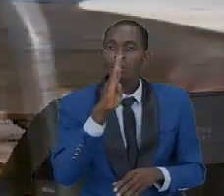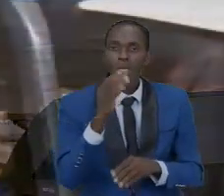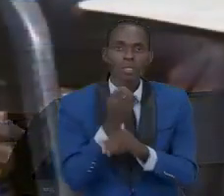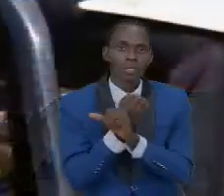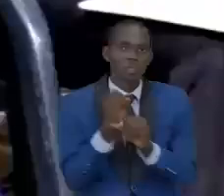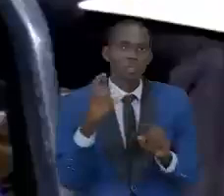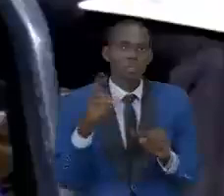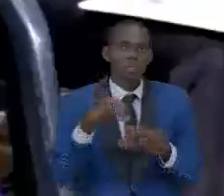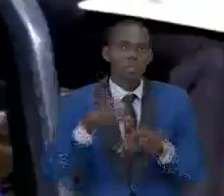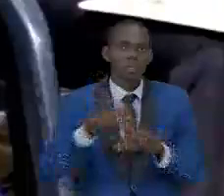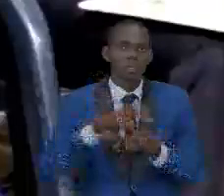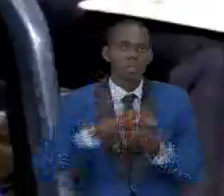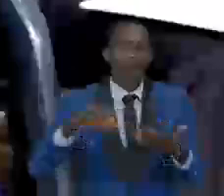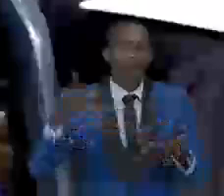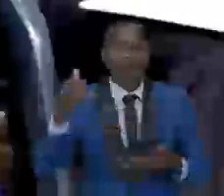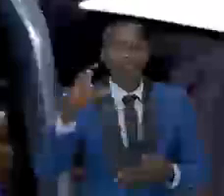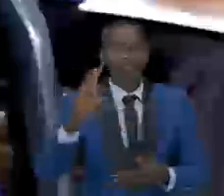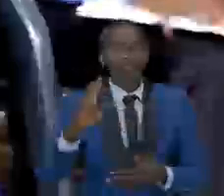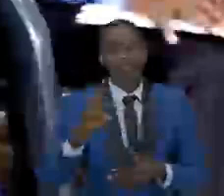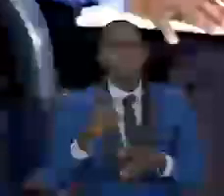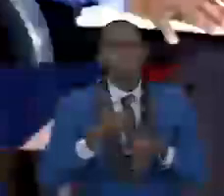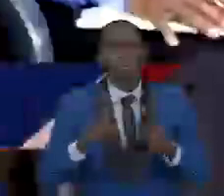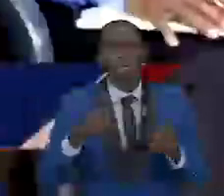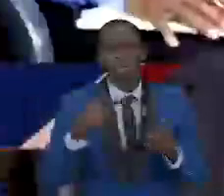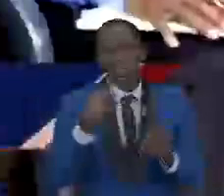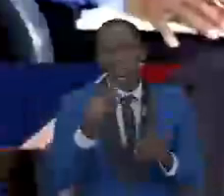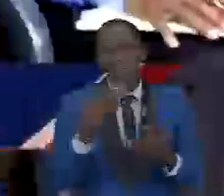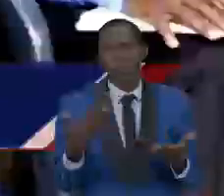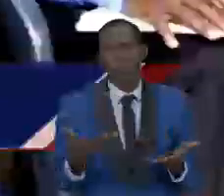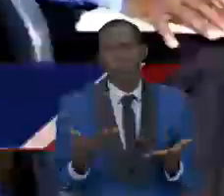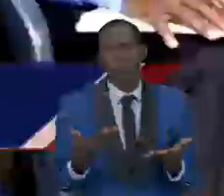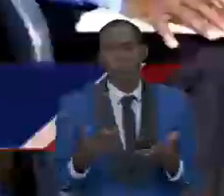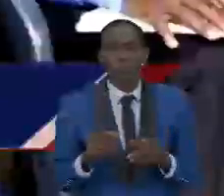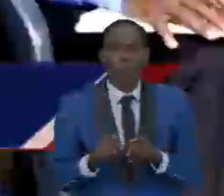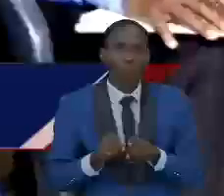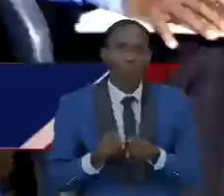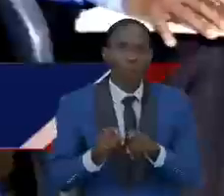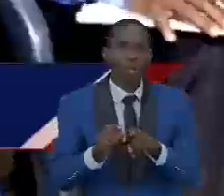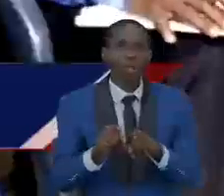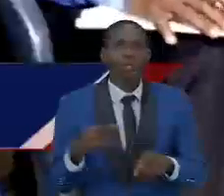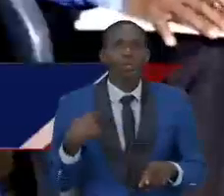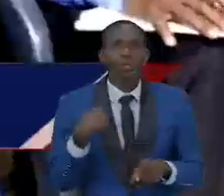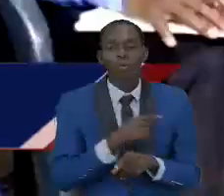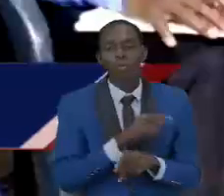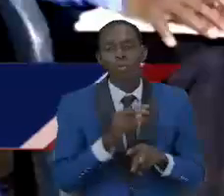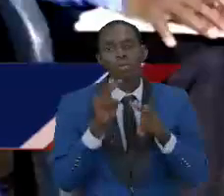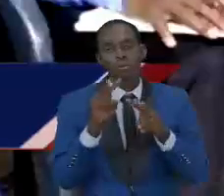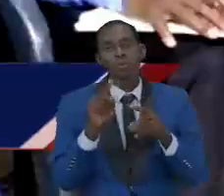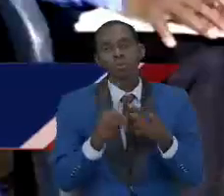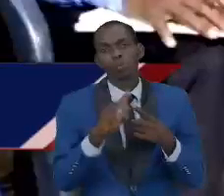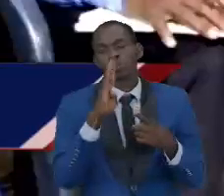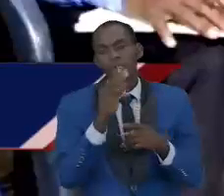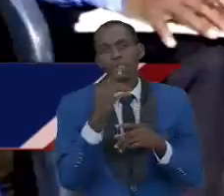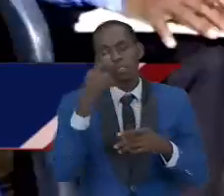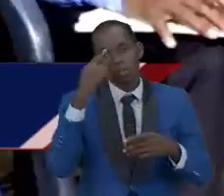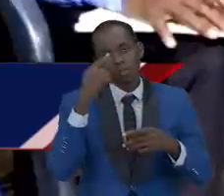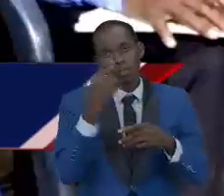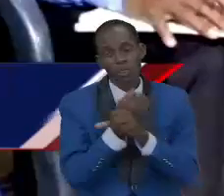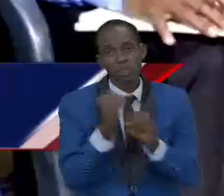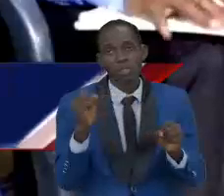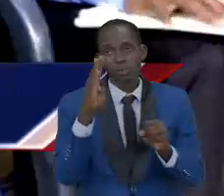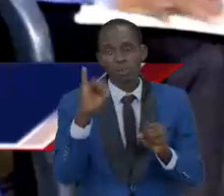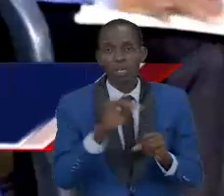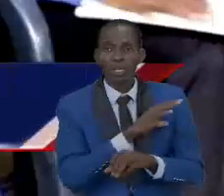17 it says but if while we're seek to be justified by Christ we